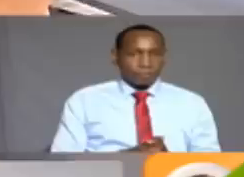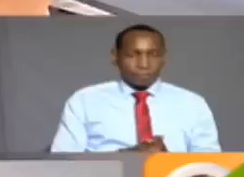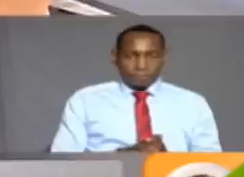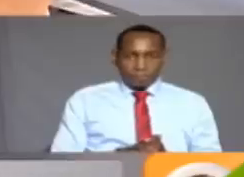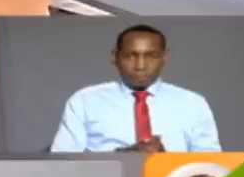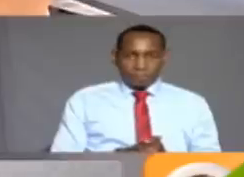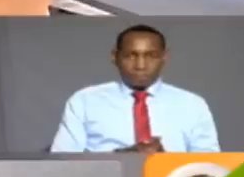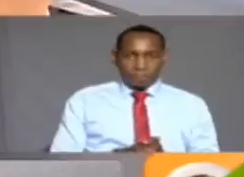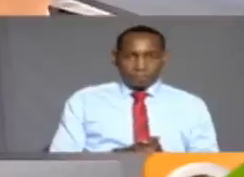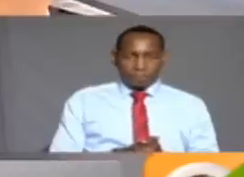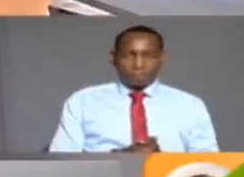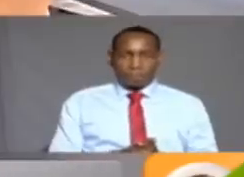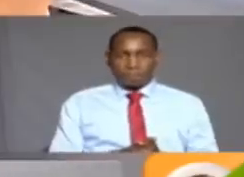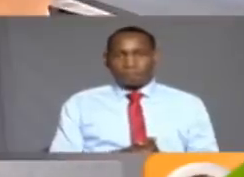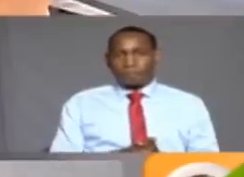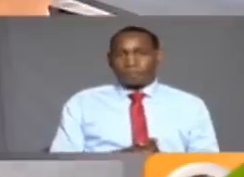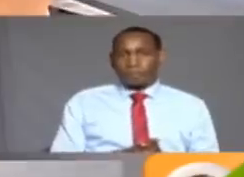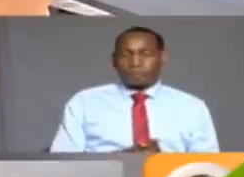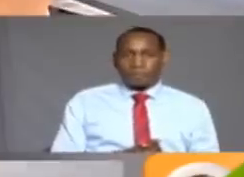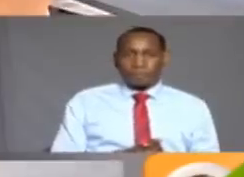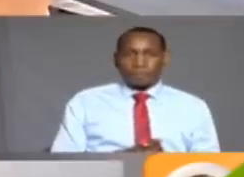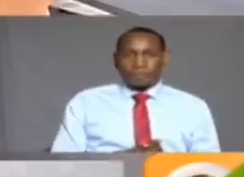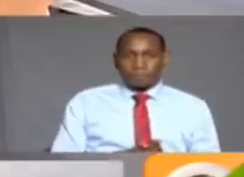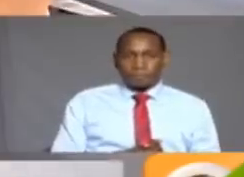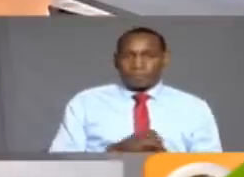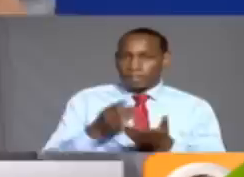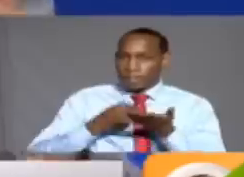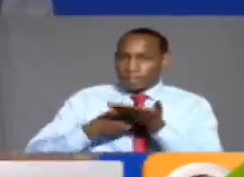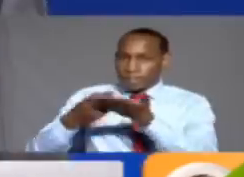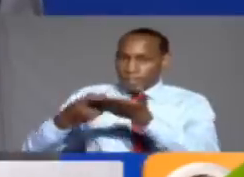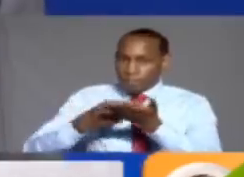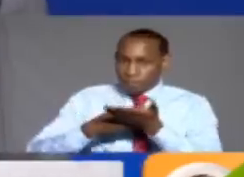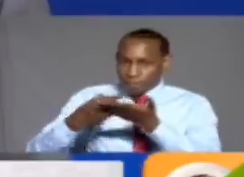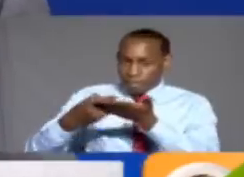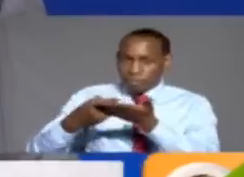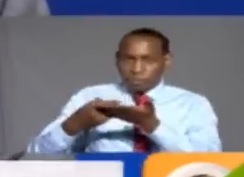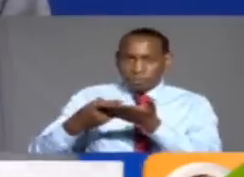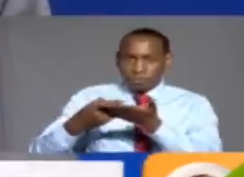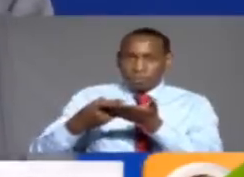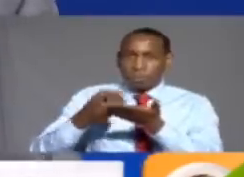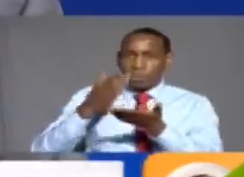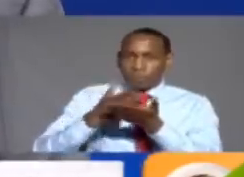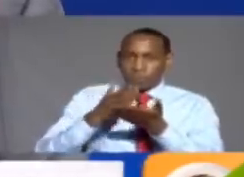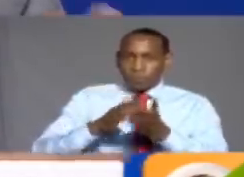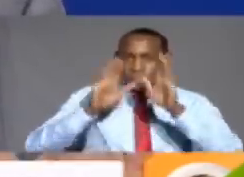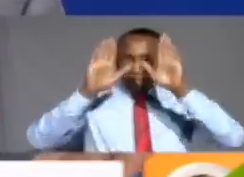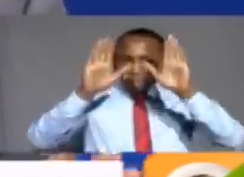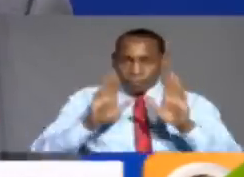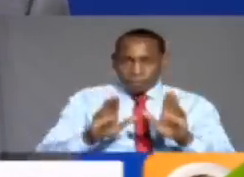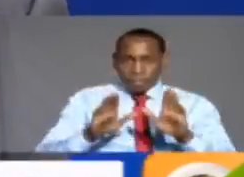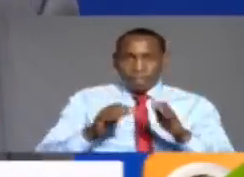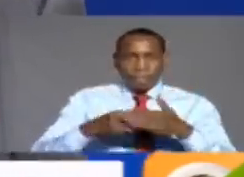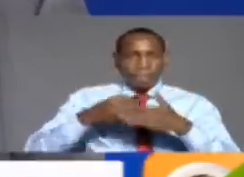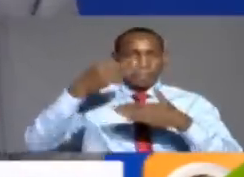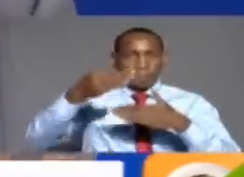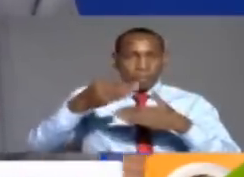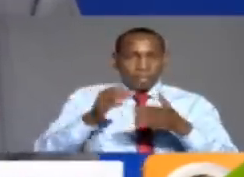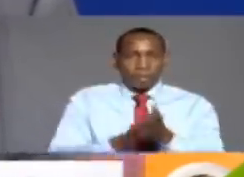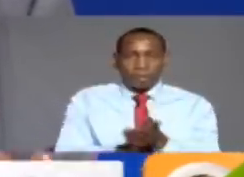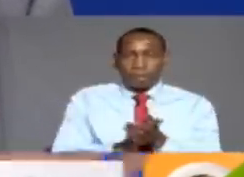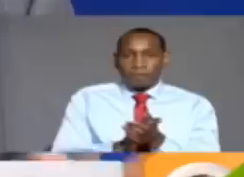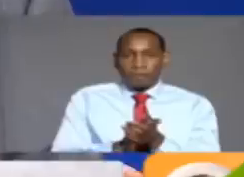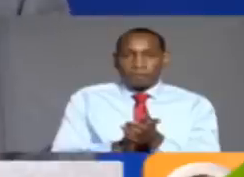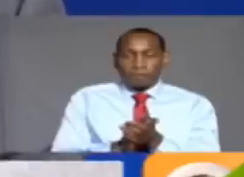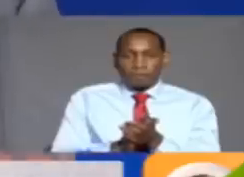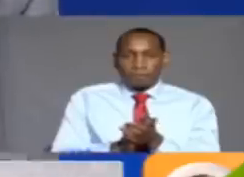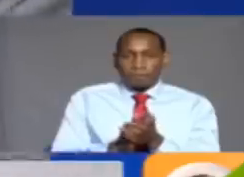discussion. It is so lofty. It is so up there in terms of importance for our current and very future. Important. It is beyond Murade. How do